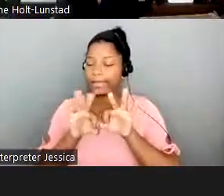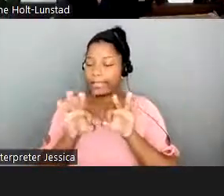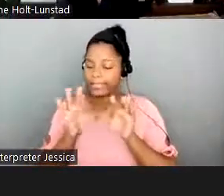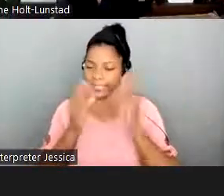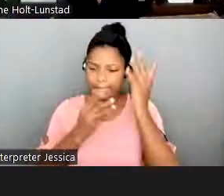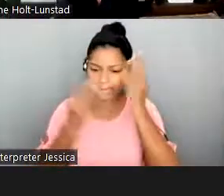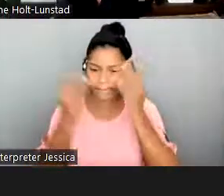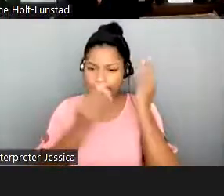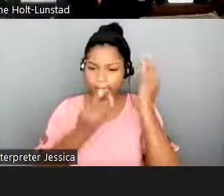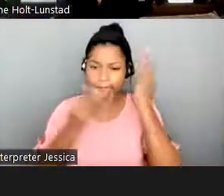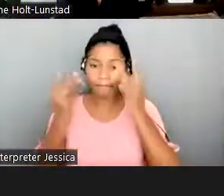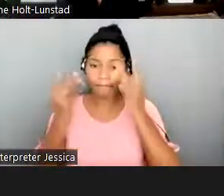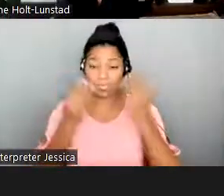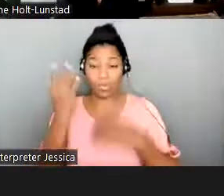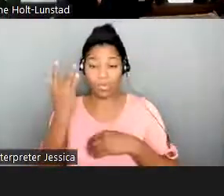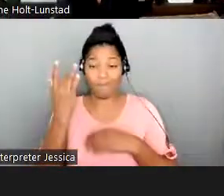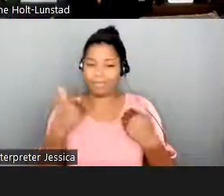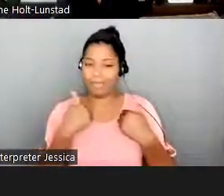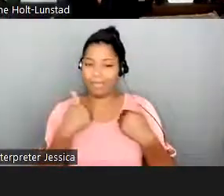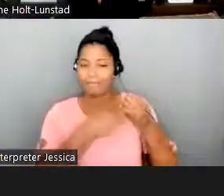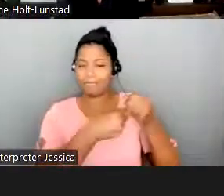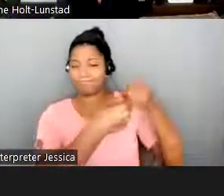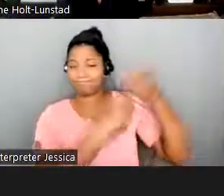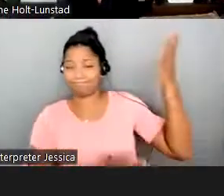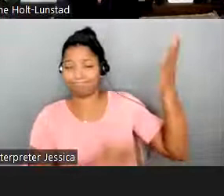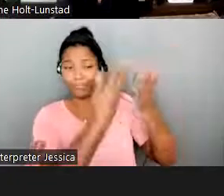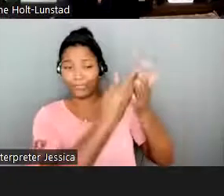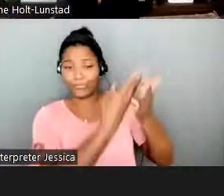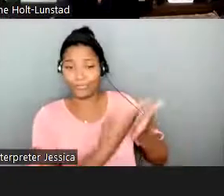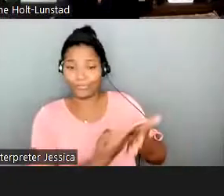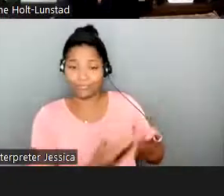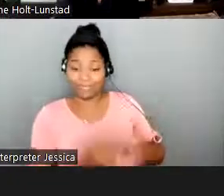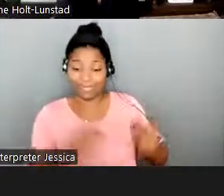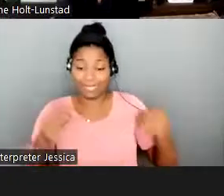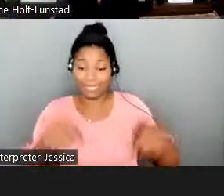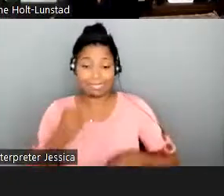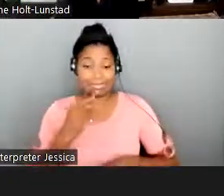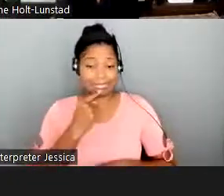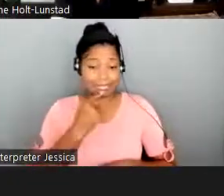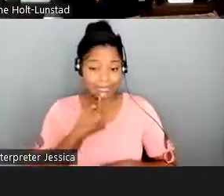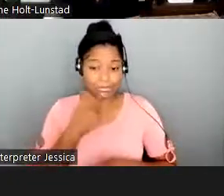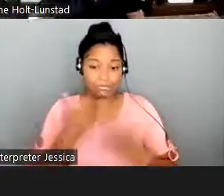in light of the evidence that the severity of this problem may be increasing.